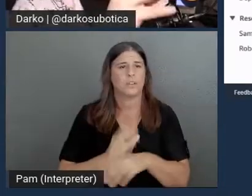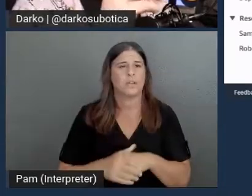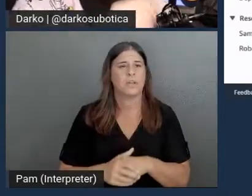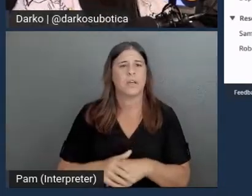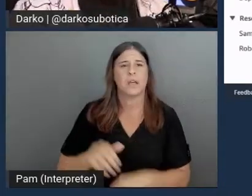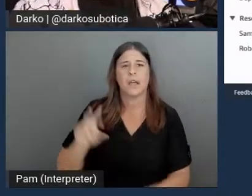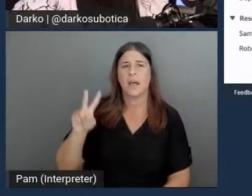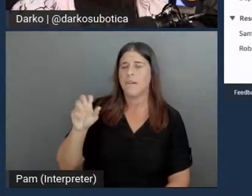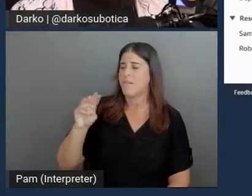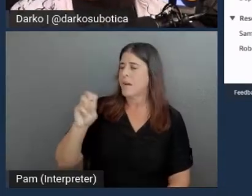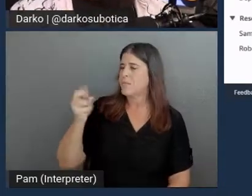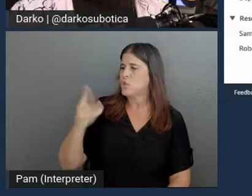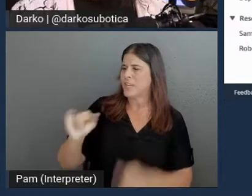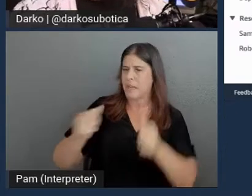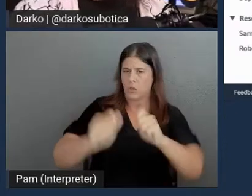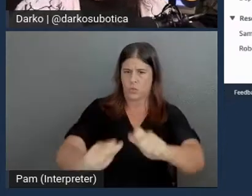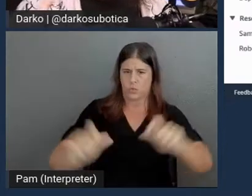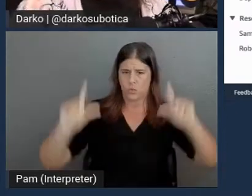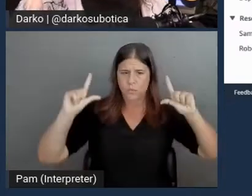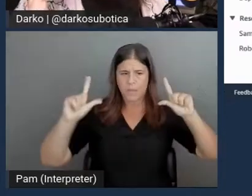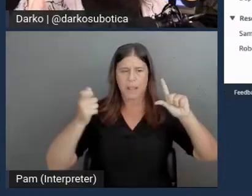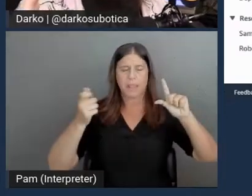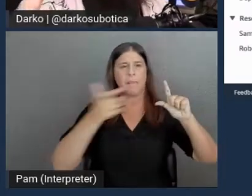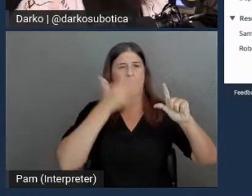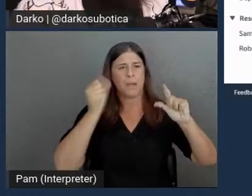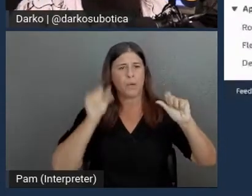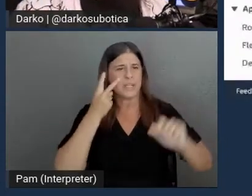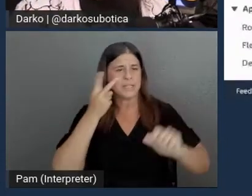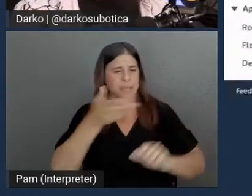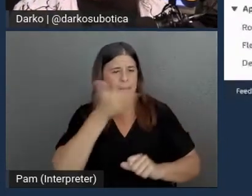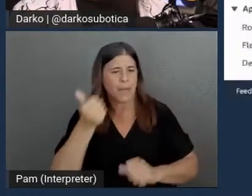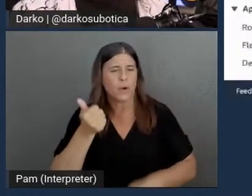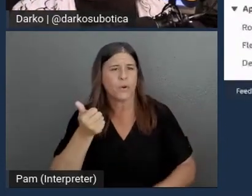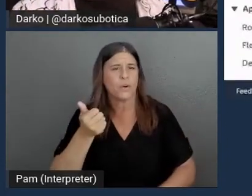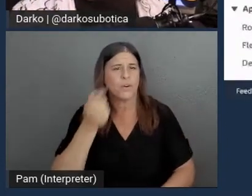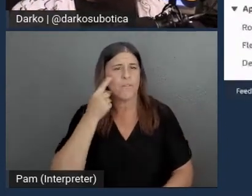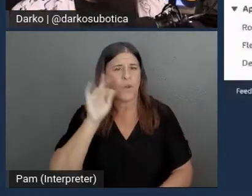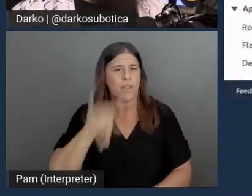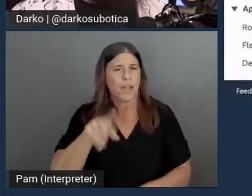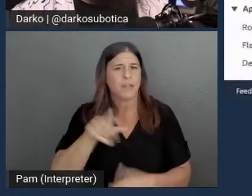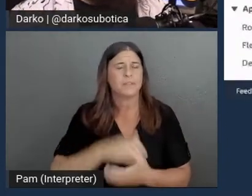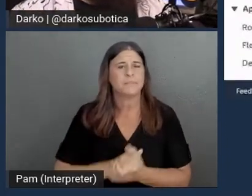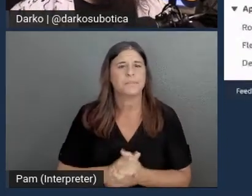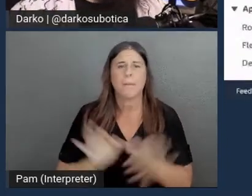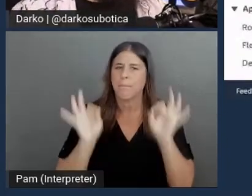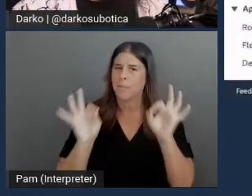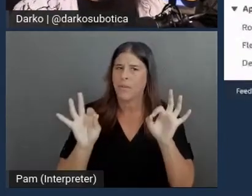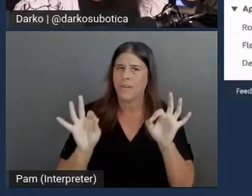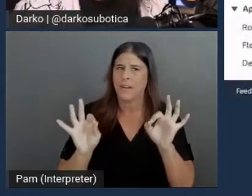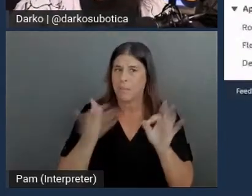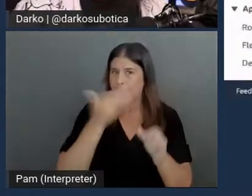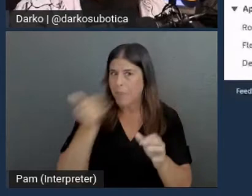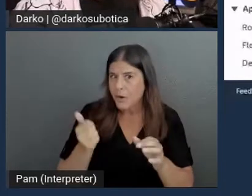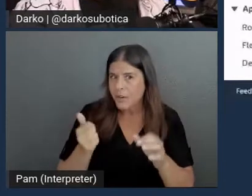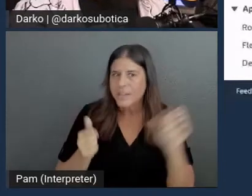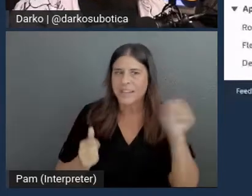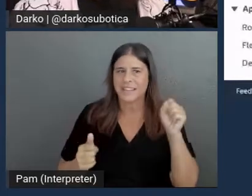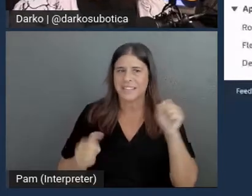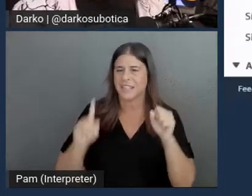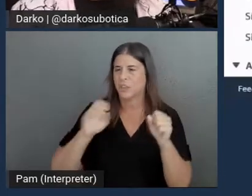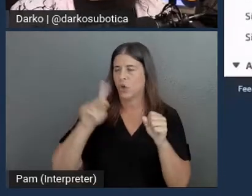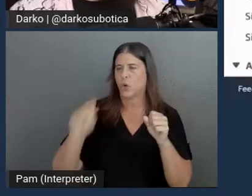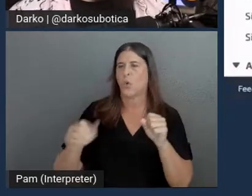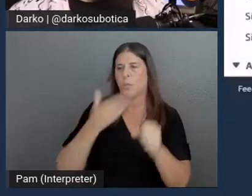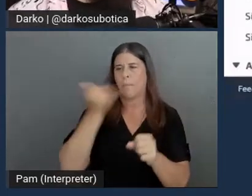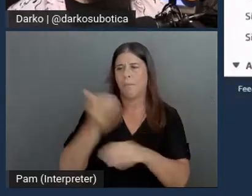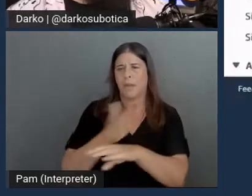zoom in a bit on your browser so we can see this in a bit larger form? Perfect. That's much better. That's much